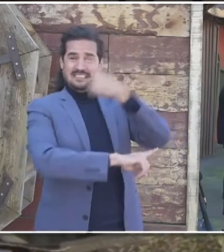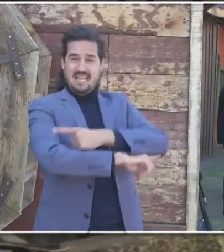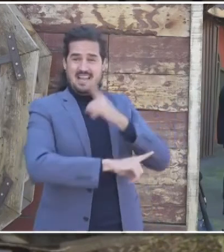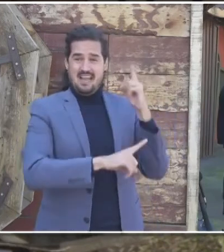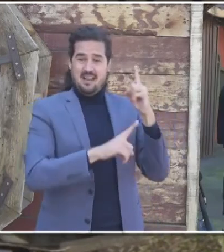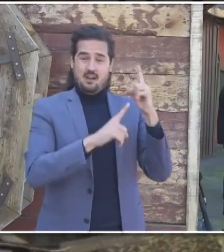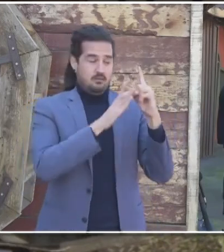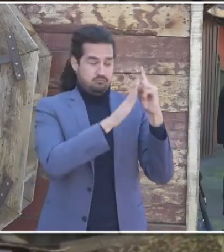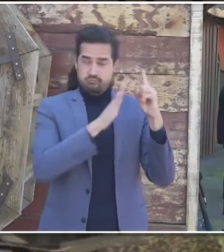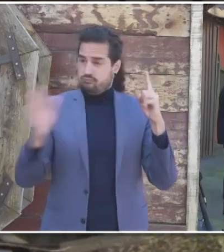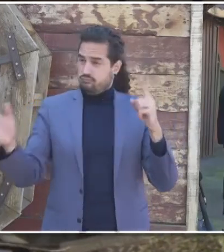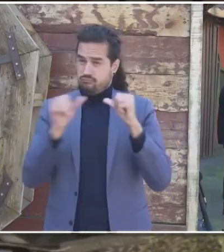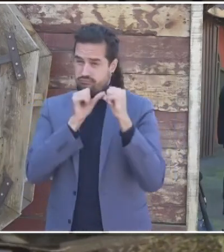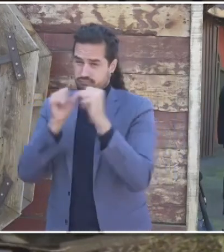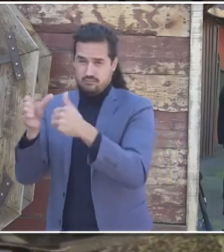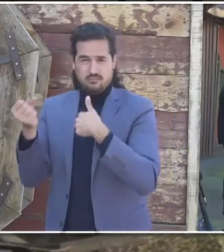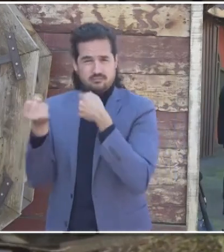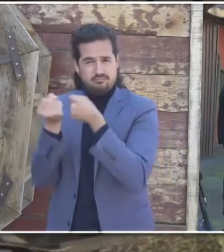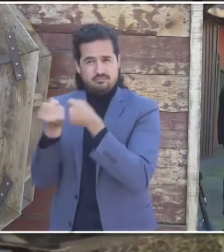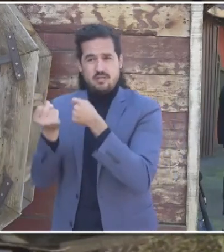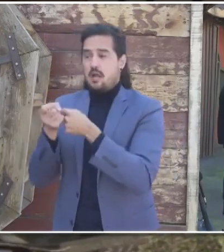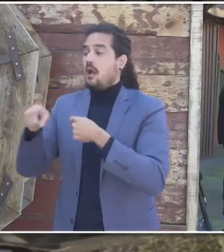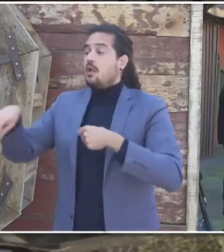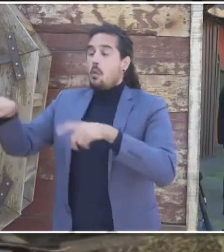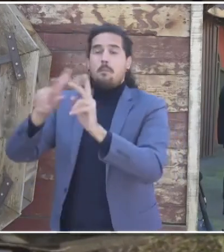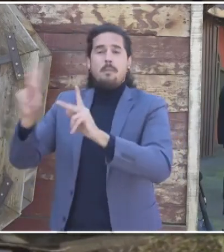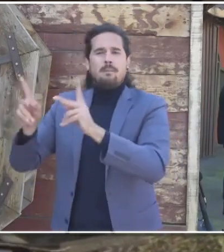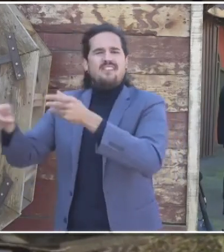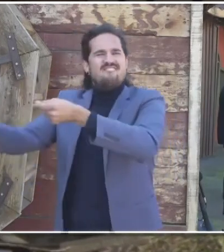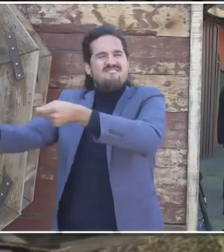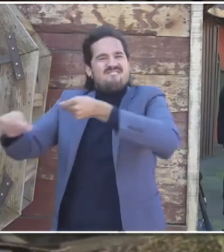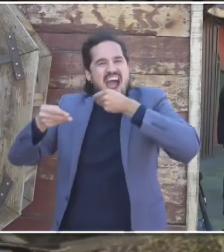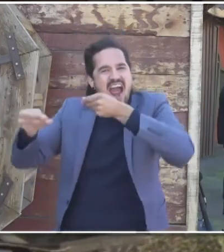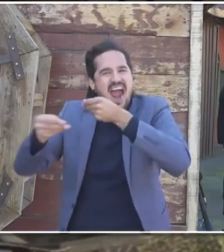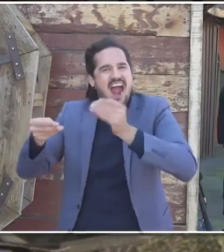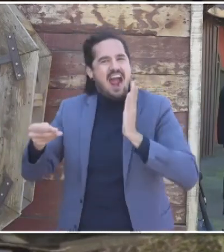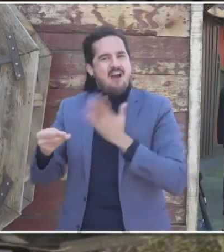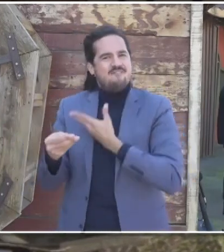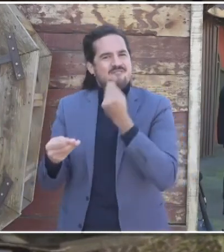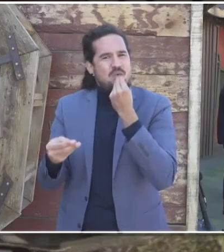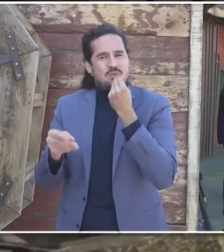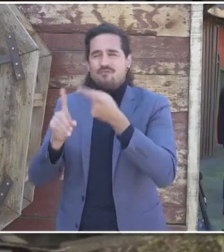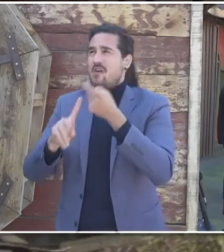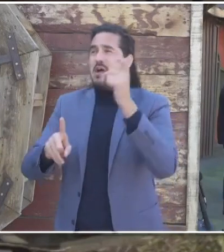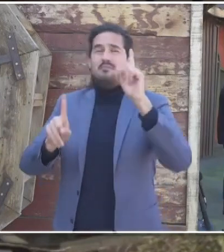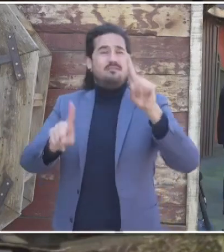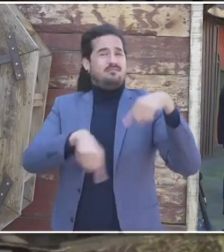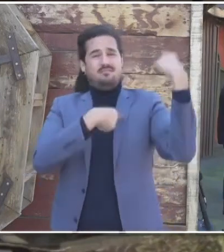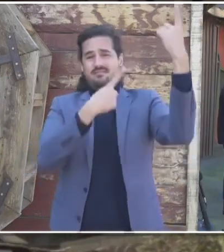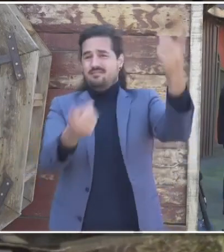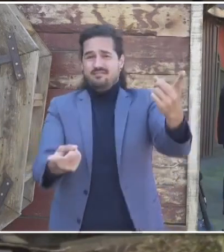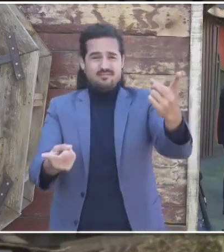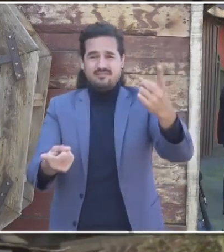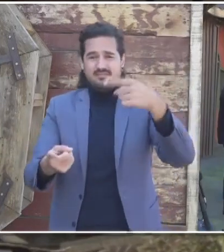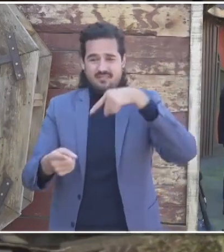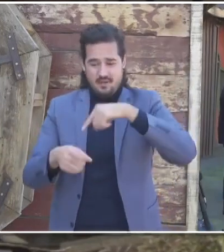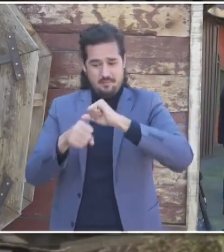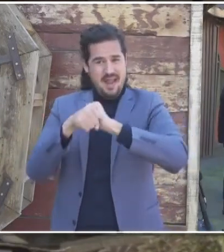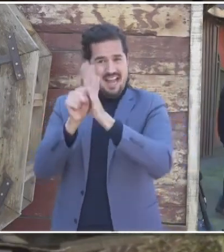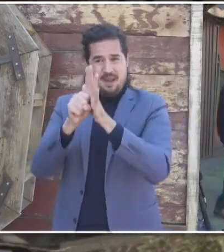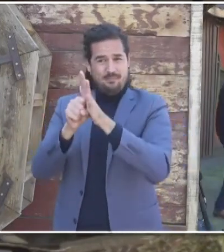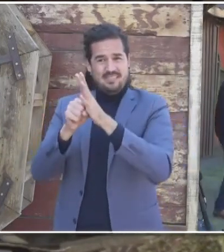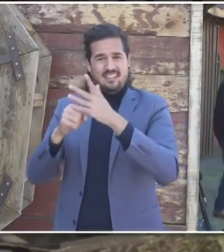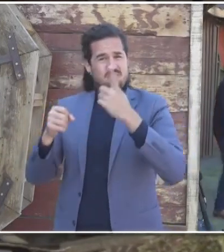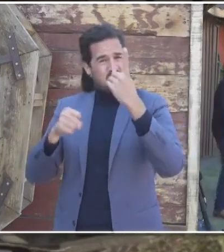and took care of each and every one of us from the beginning of this pandemic to where we are today. So I value and respect those